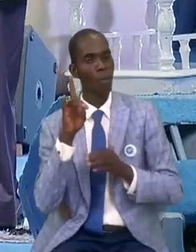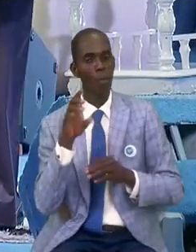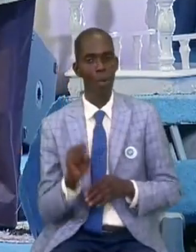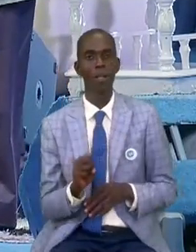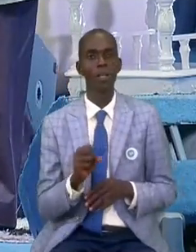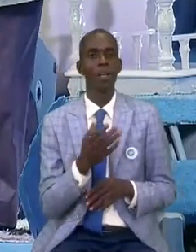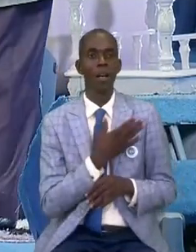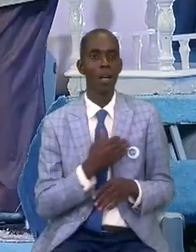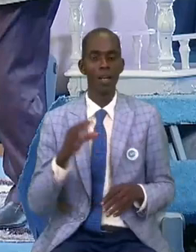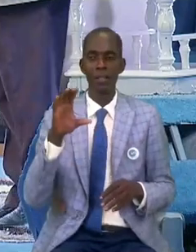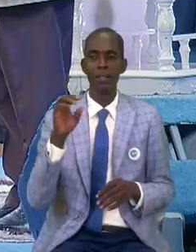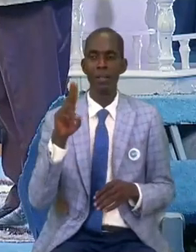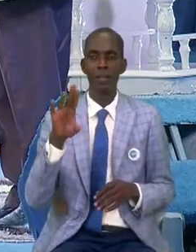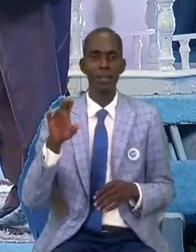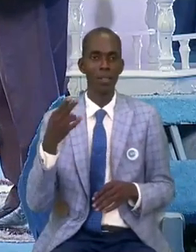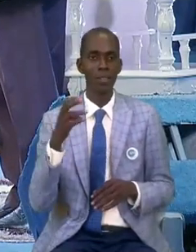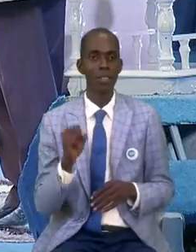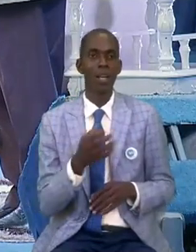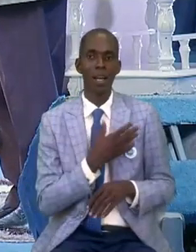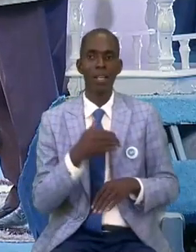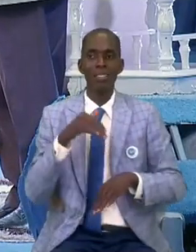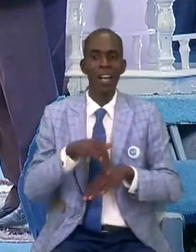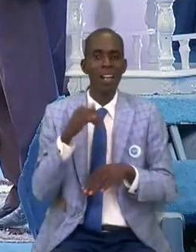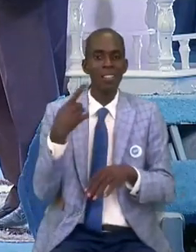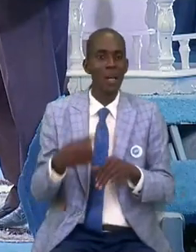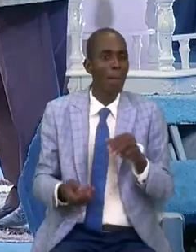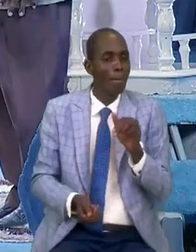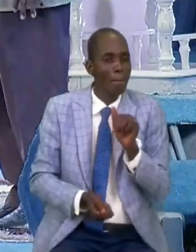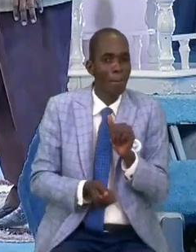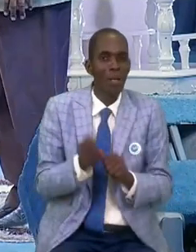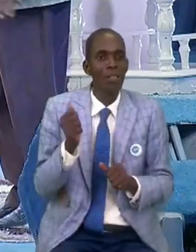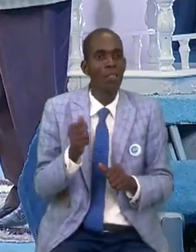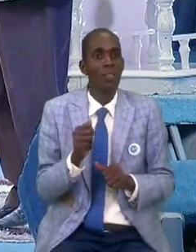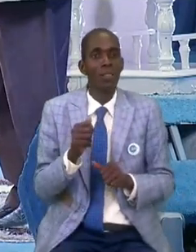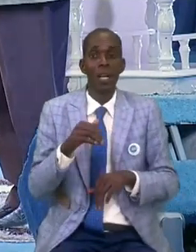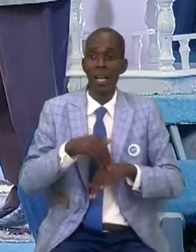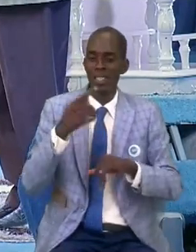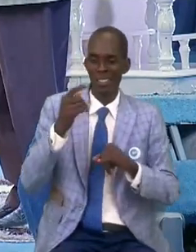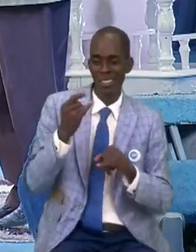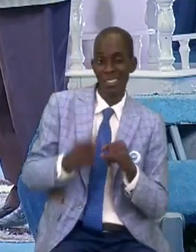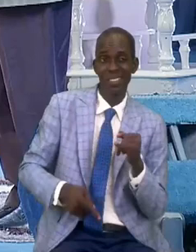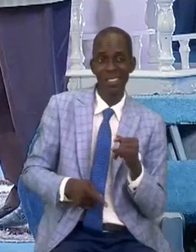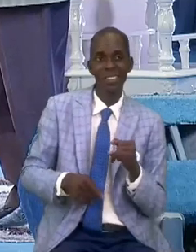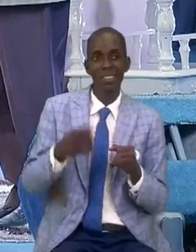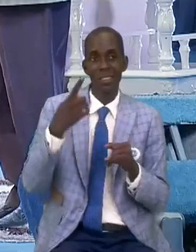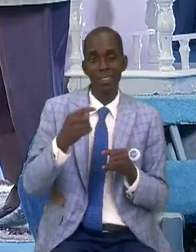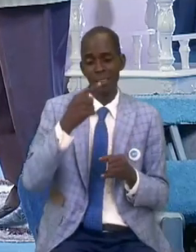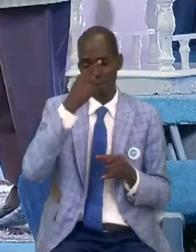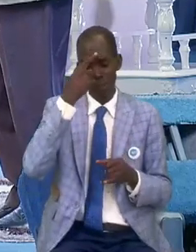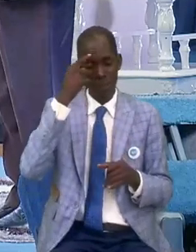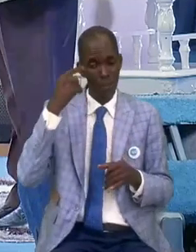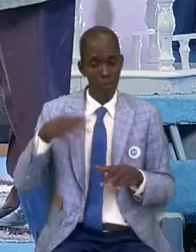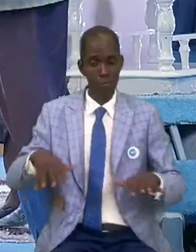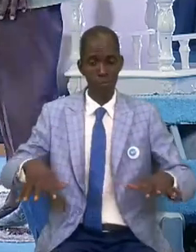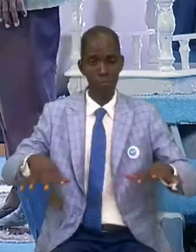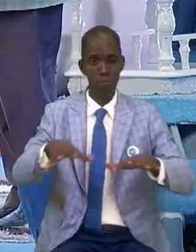at the least, the shadow of Peter passing by might overshadow some of them.